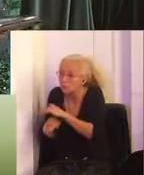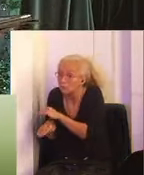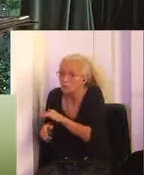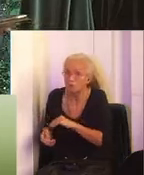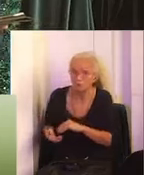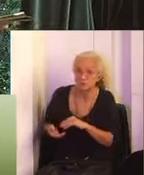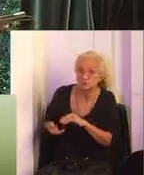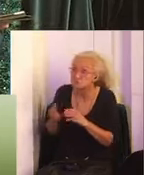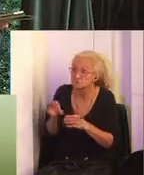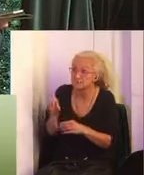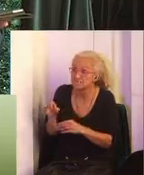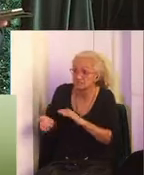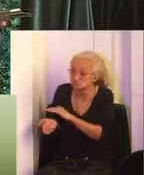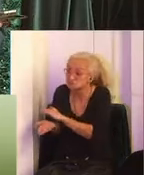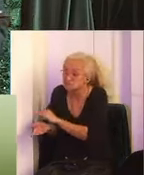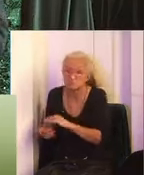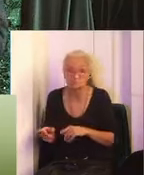kind.